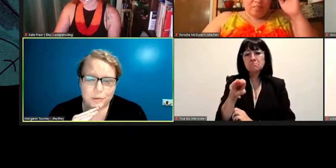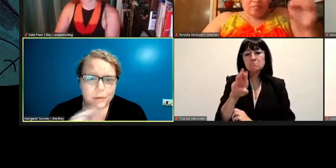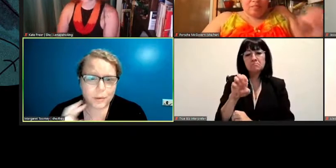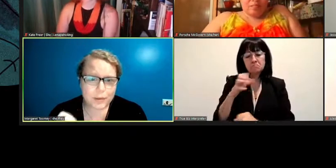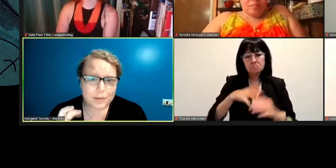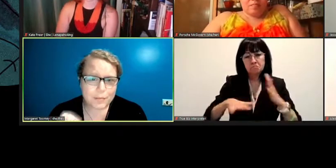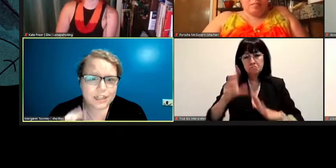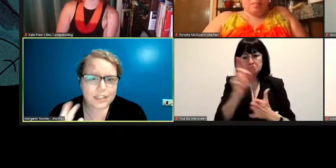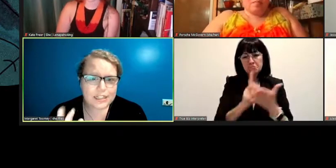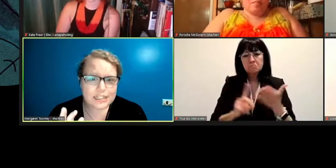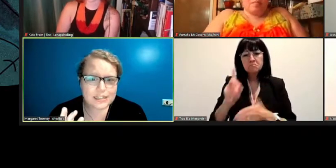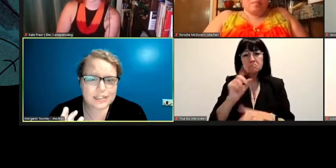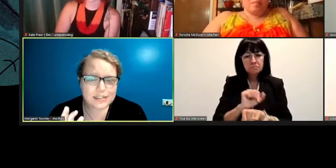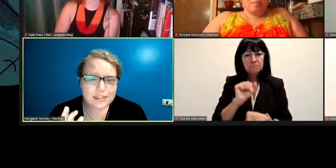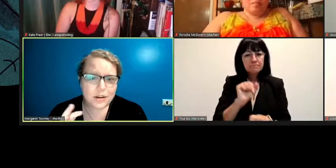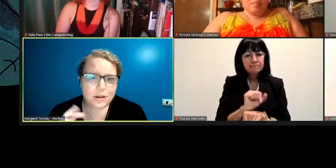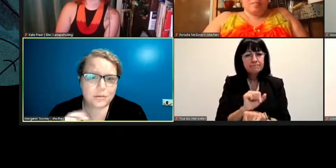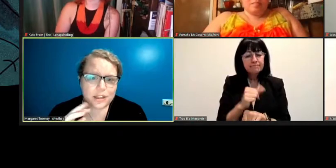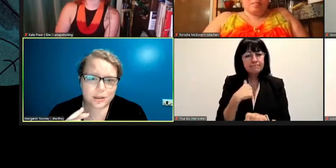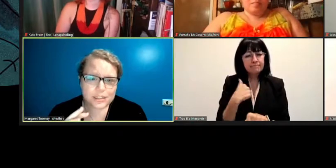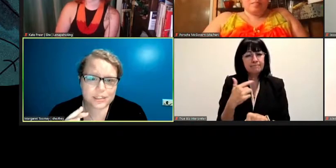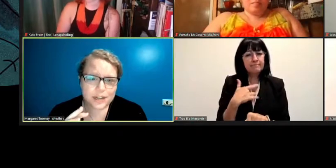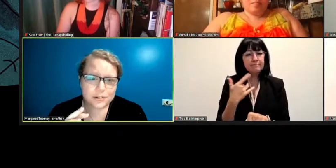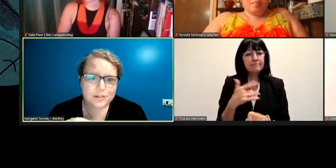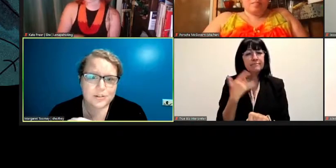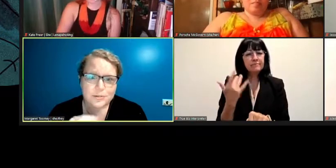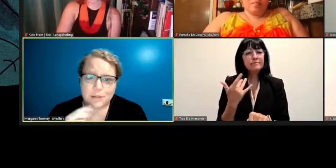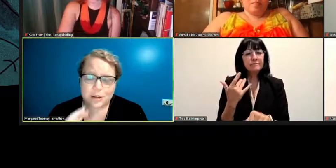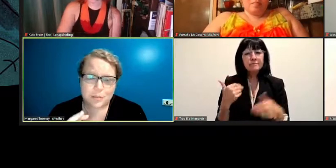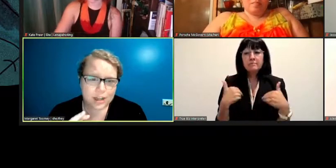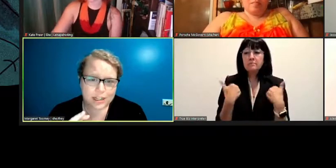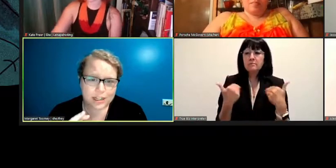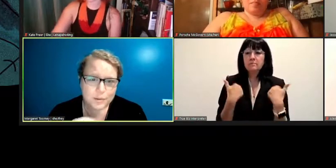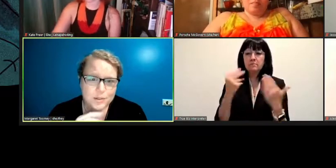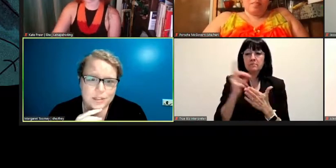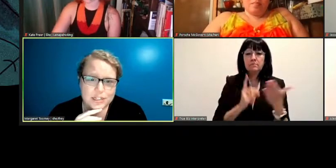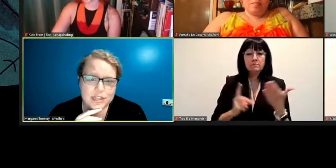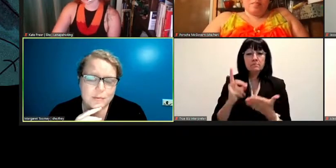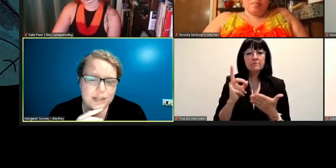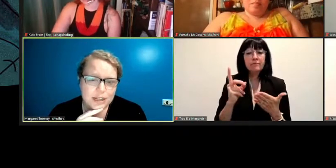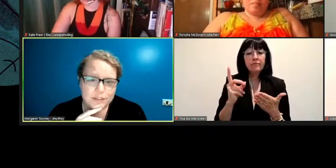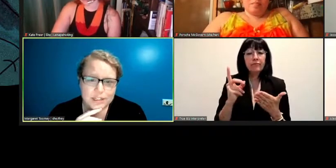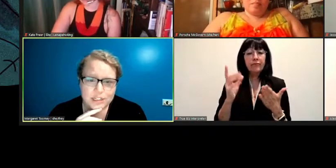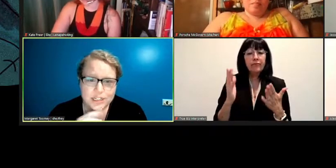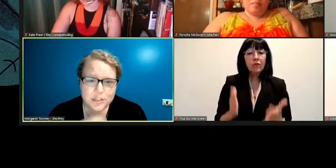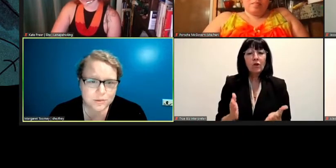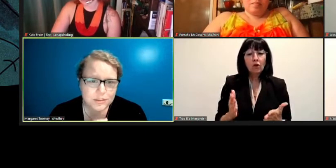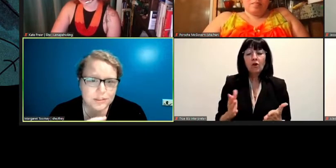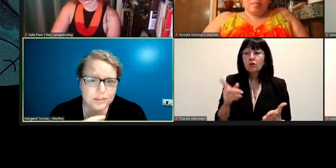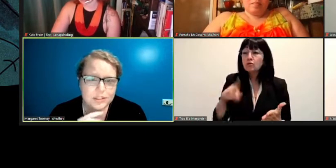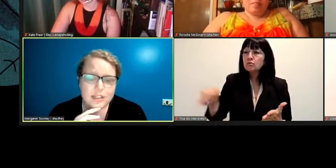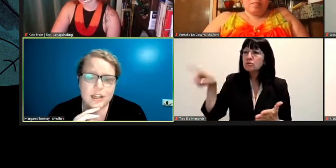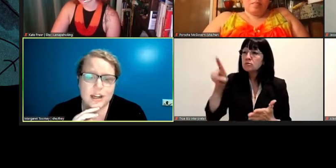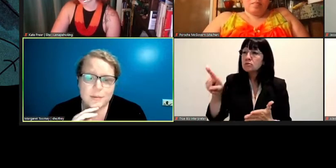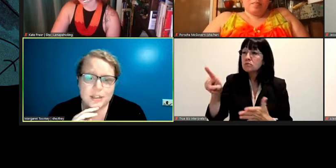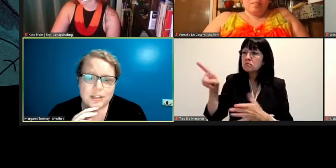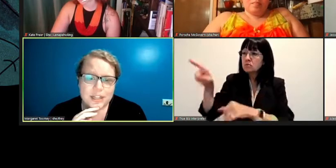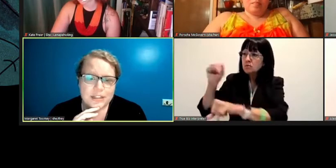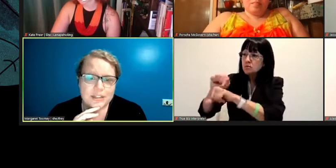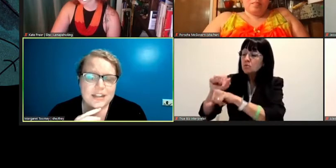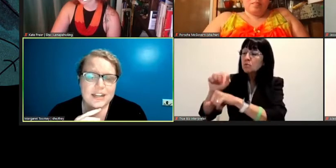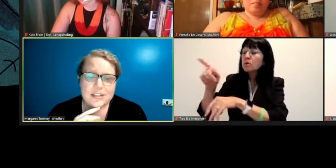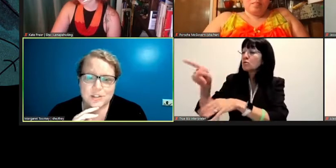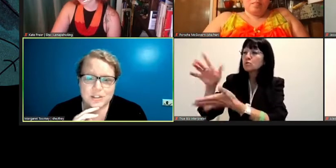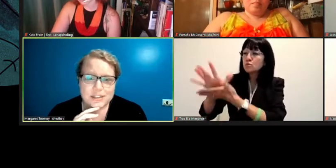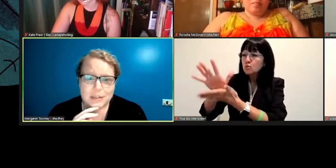of quote unquote pipeline that exists with younger designers who may or may not get opportunities coming out of the educational field that they're